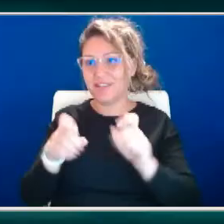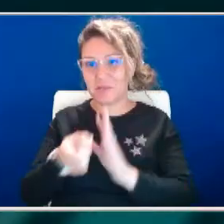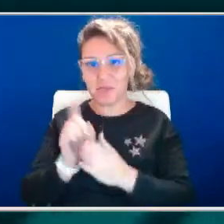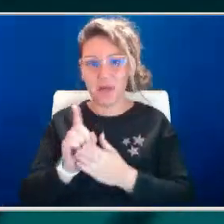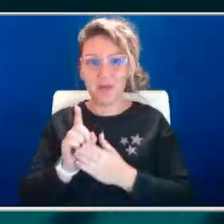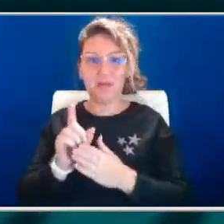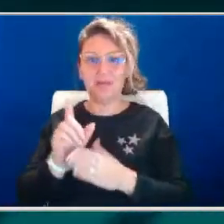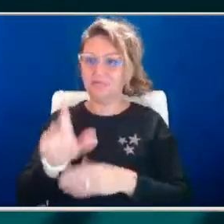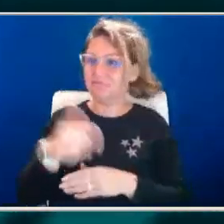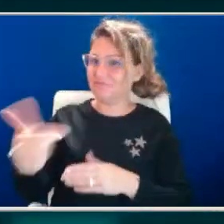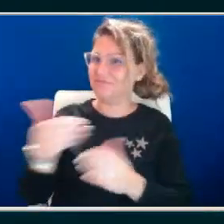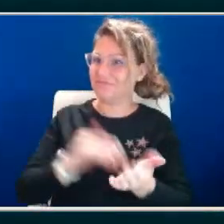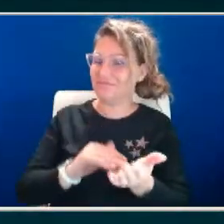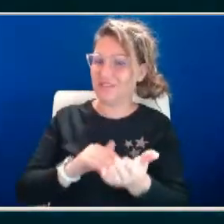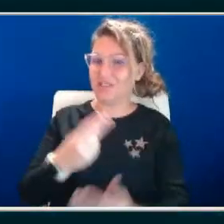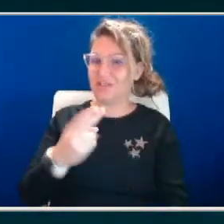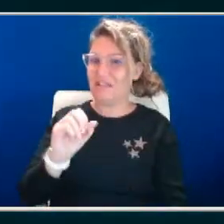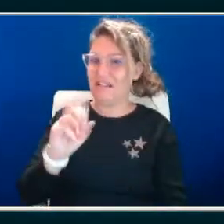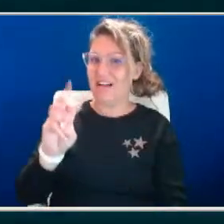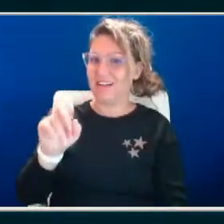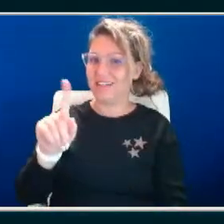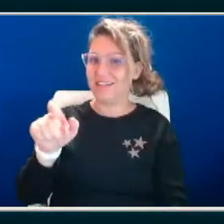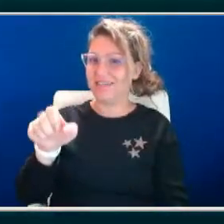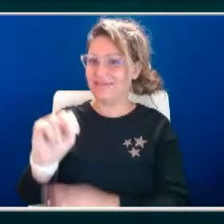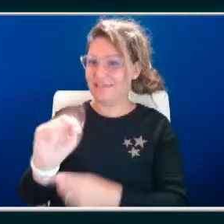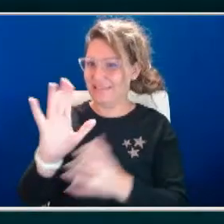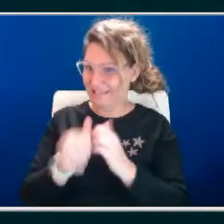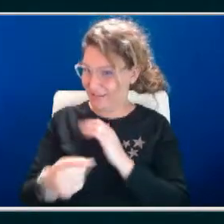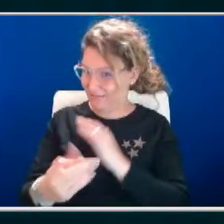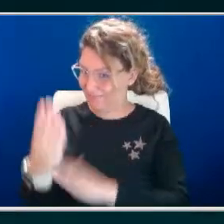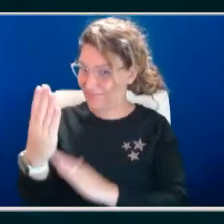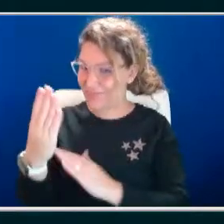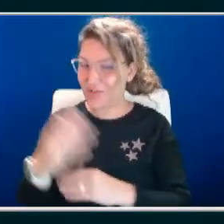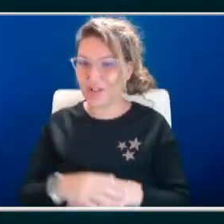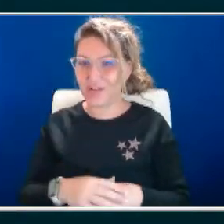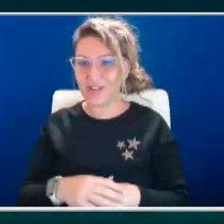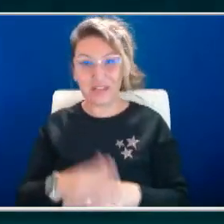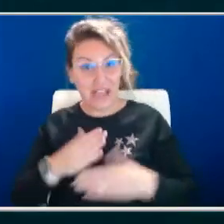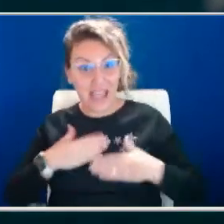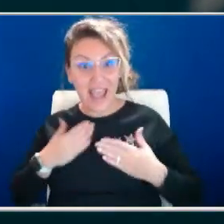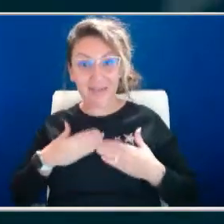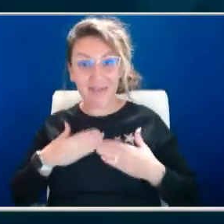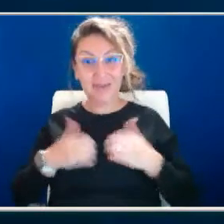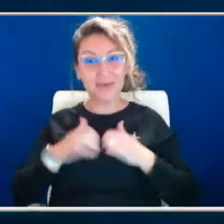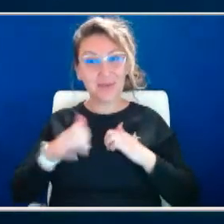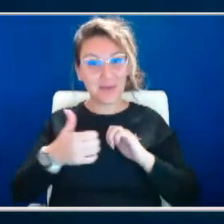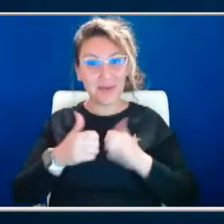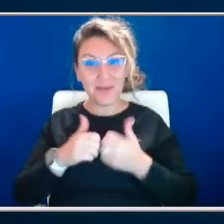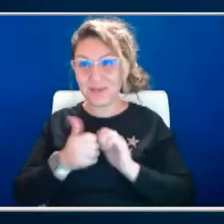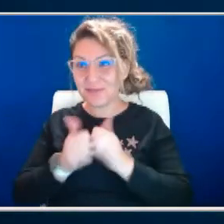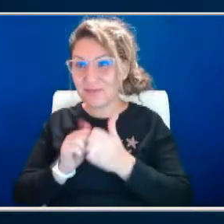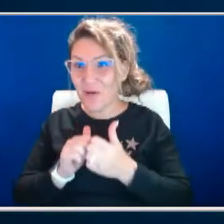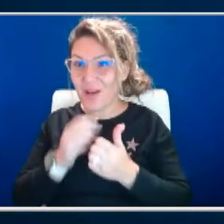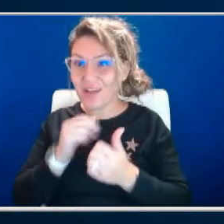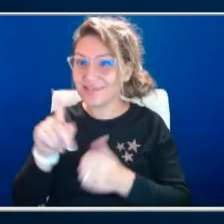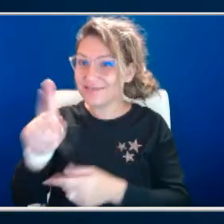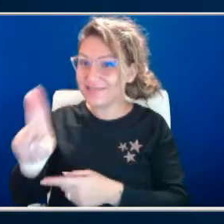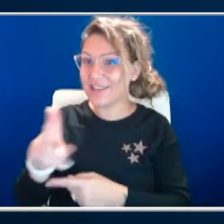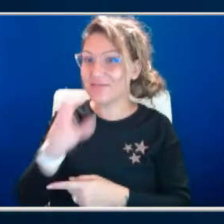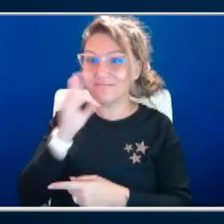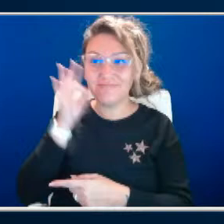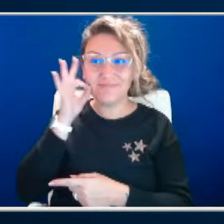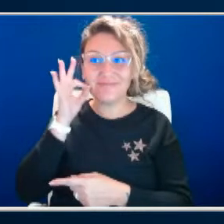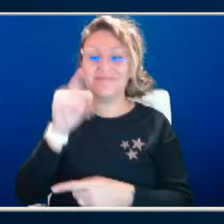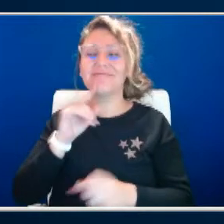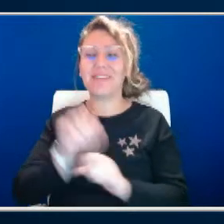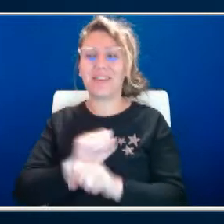with Dr. Hawkinson. How are you this morning? You're happy with your sports over the weekend, your KU, Chiefs? Yeah, absolutely. It was